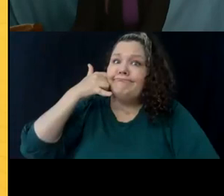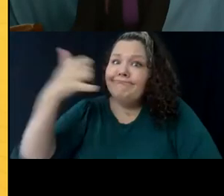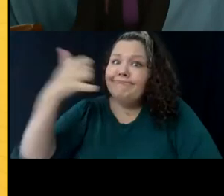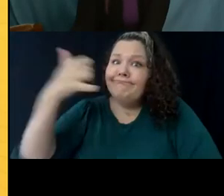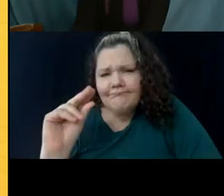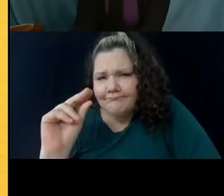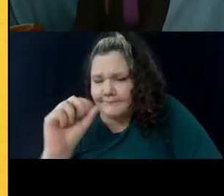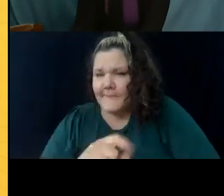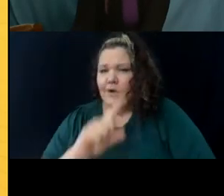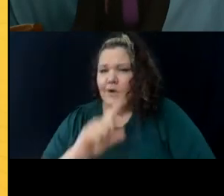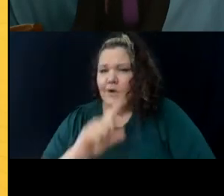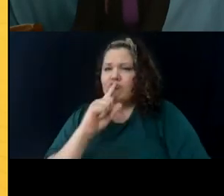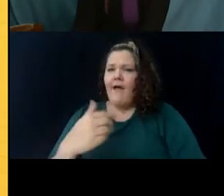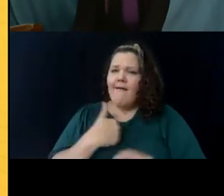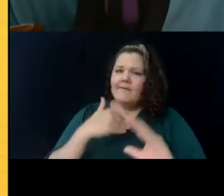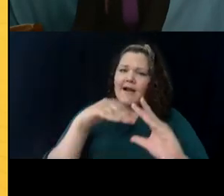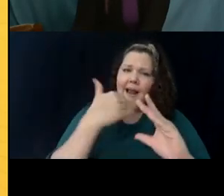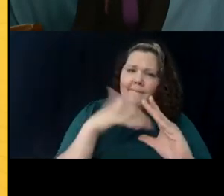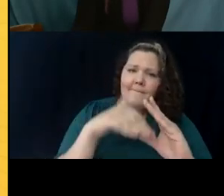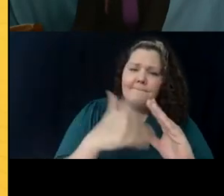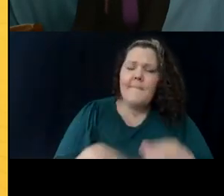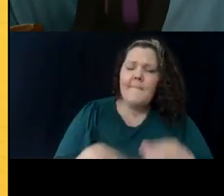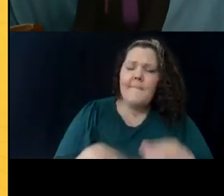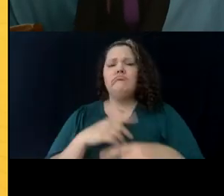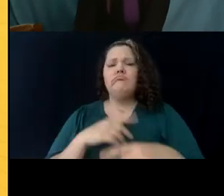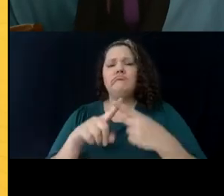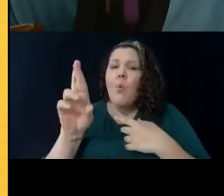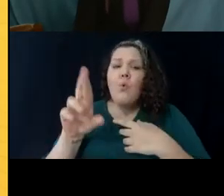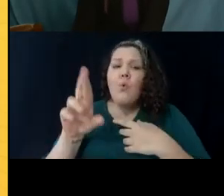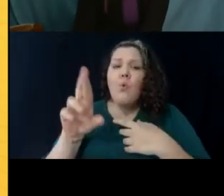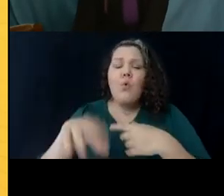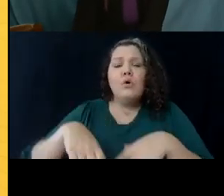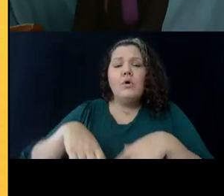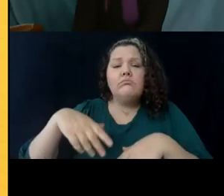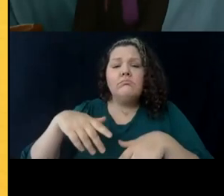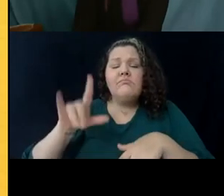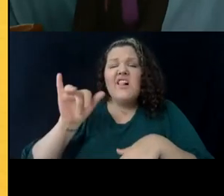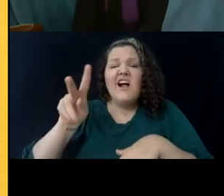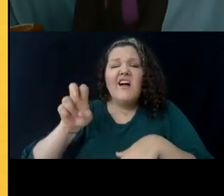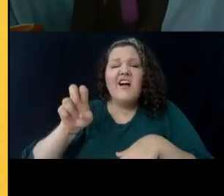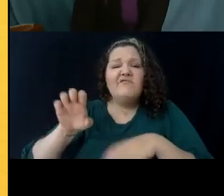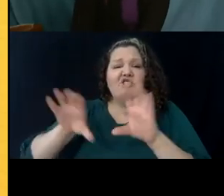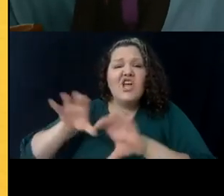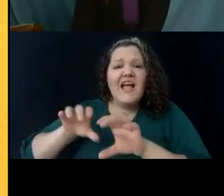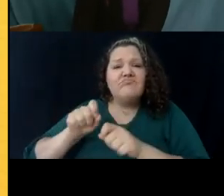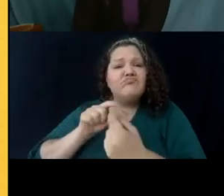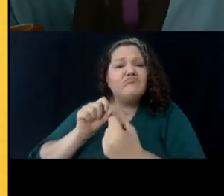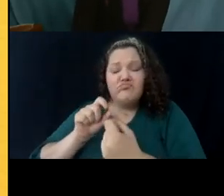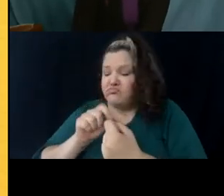Tech support. Often what I see, if this is something that applies to your content, often there is a phone